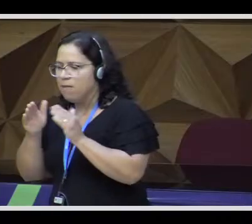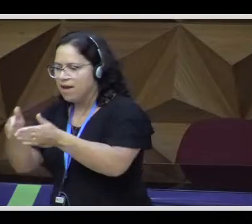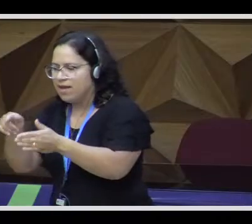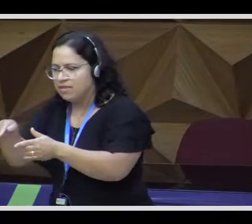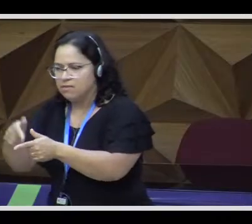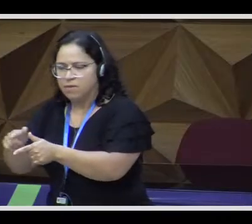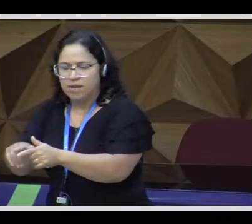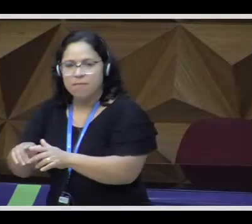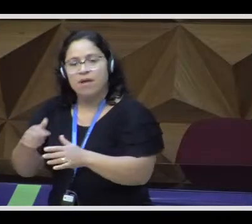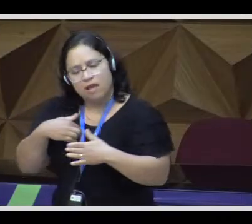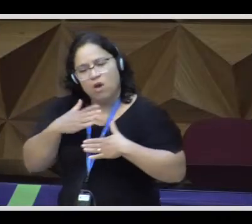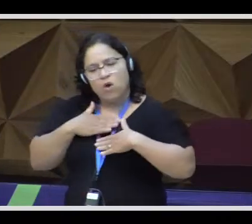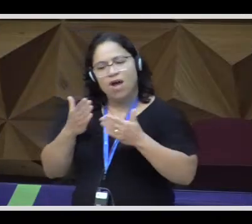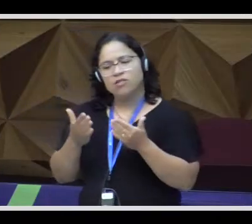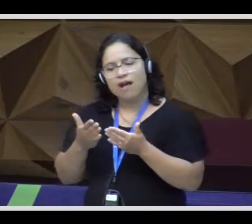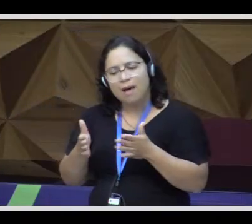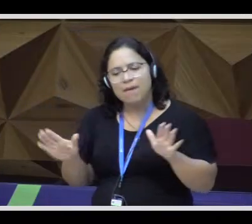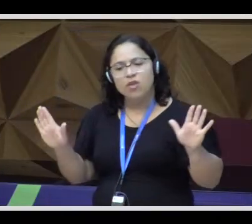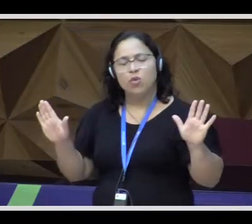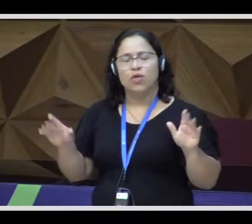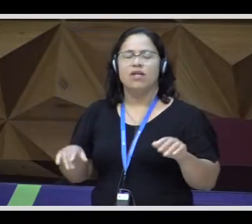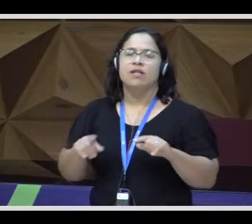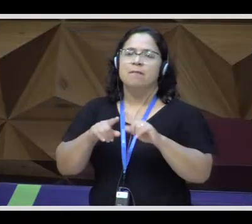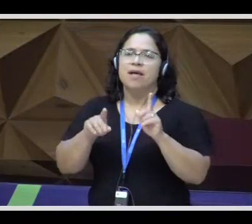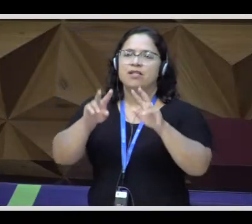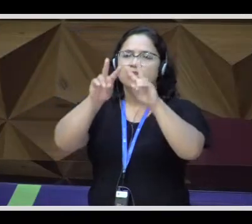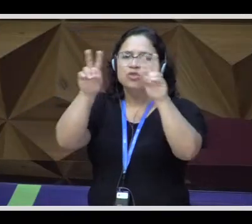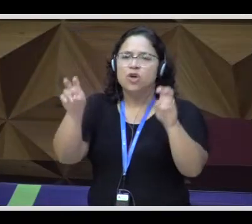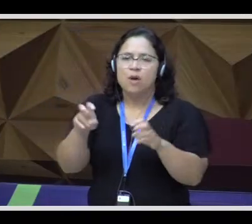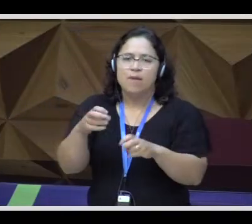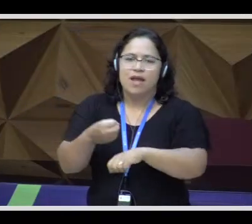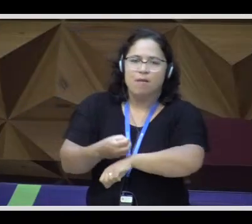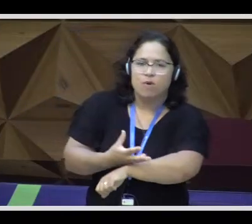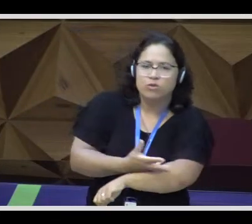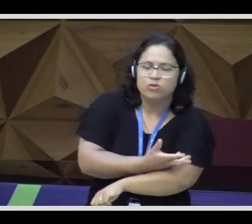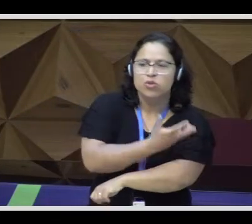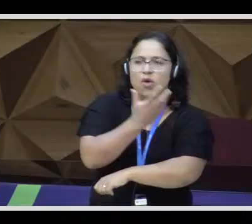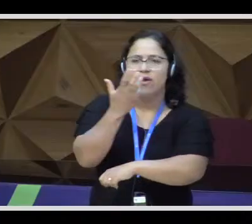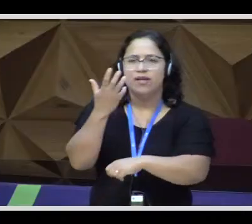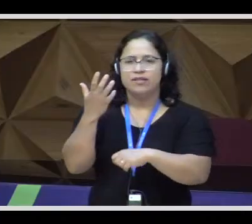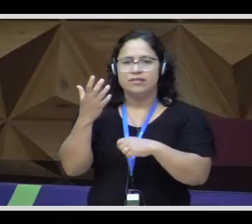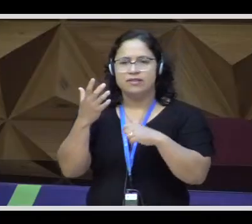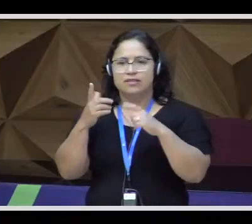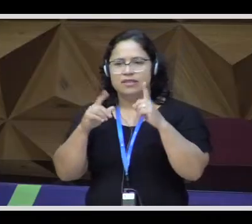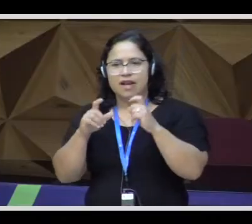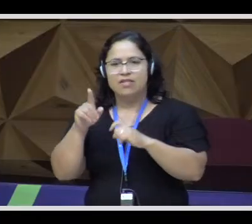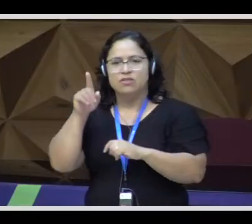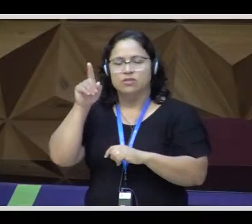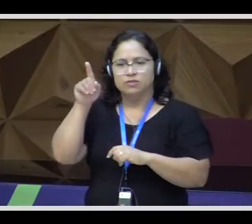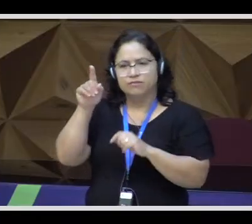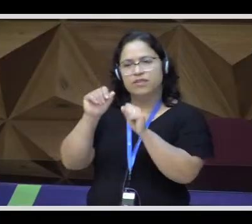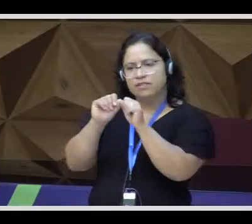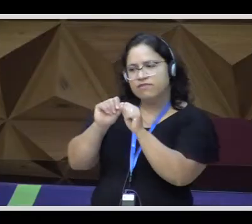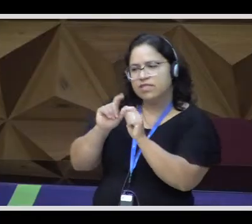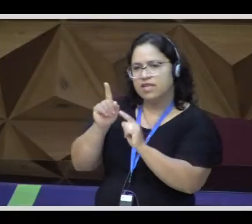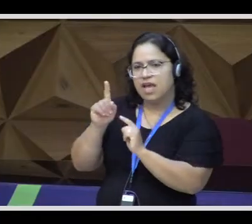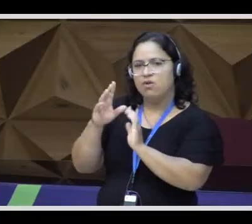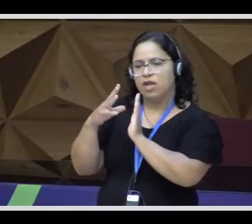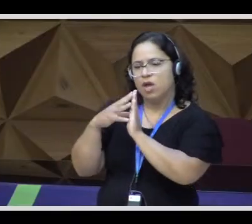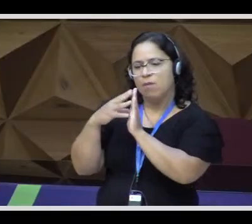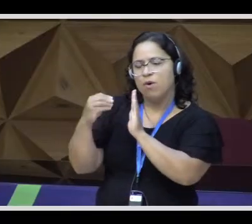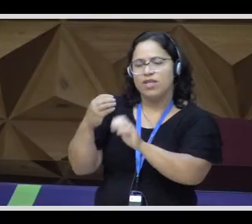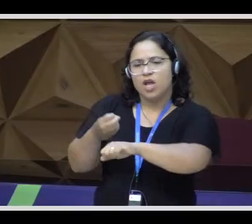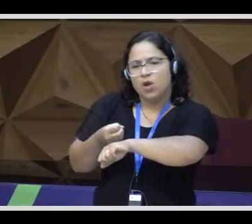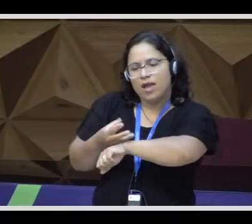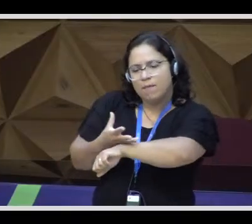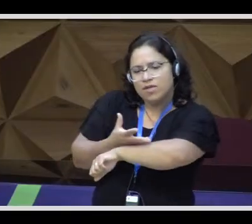and traits, Cambridge Analytics, it's exactly about that, right? What they did was getting the ocean model and